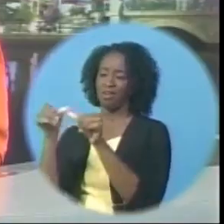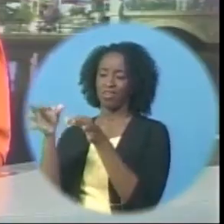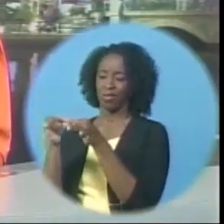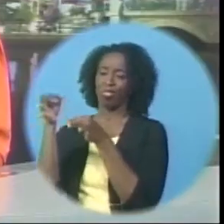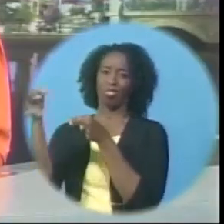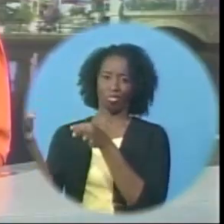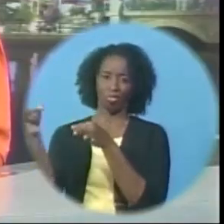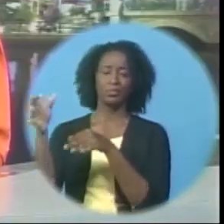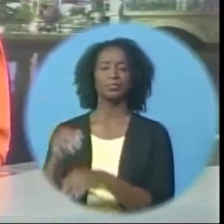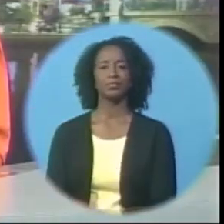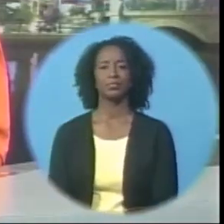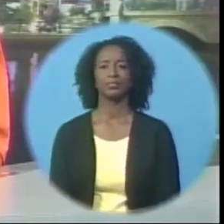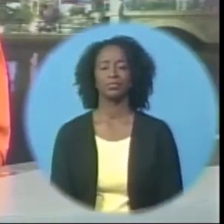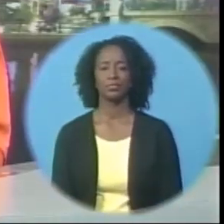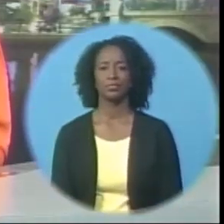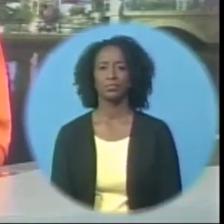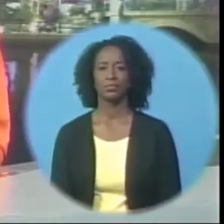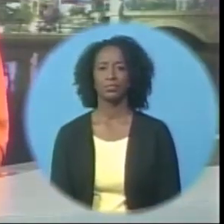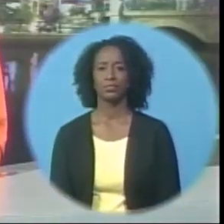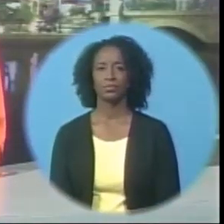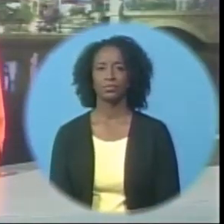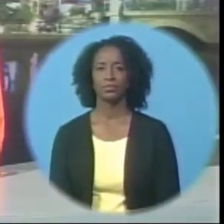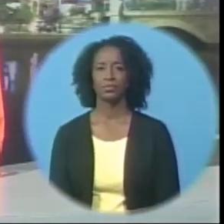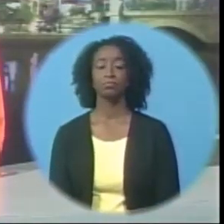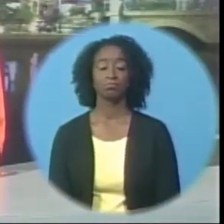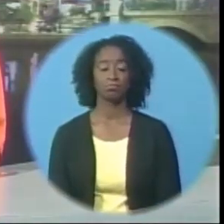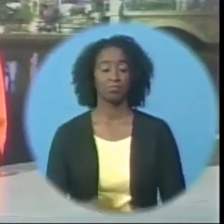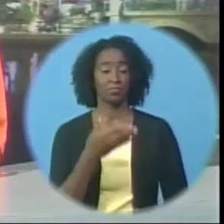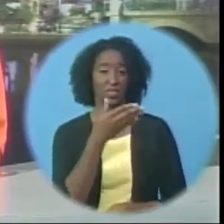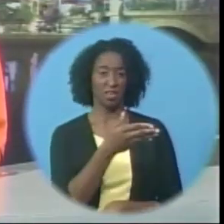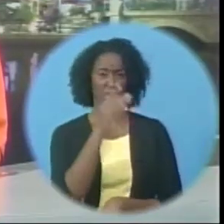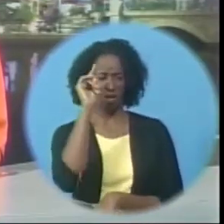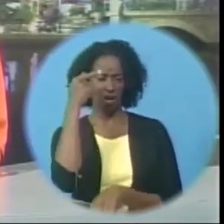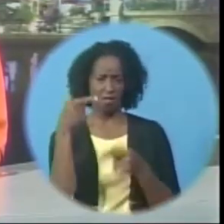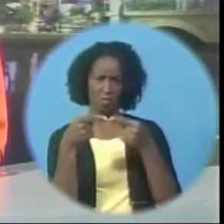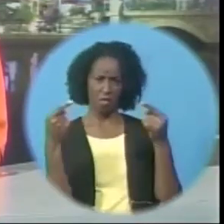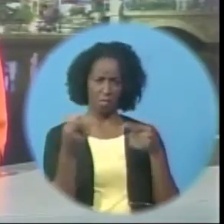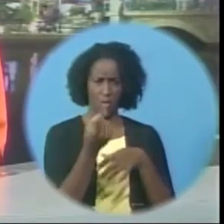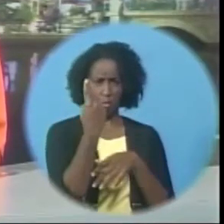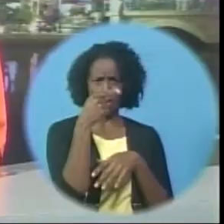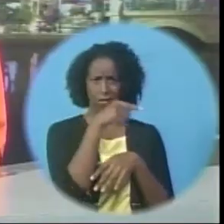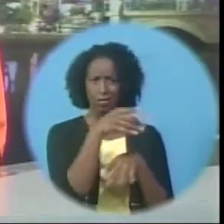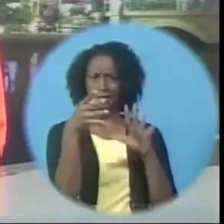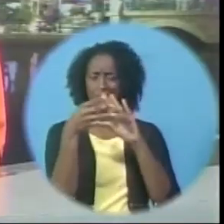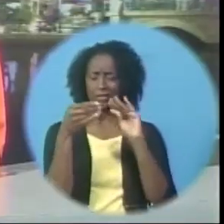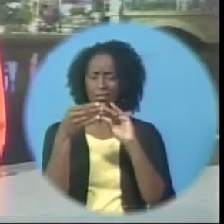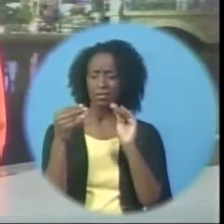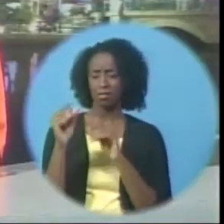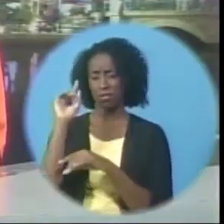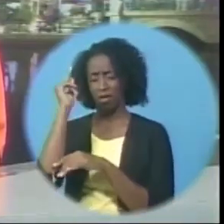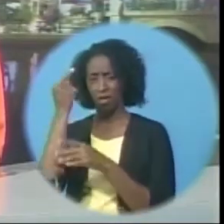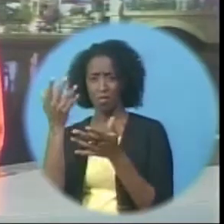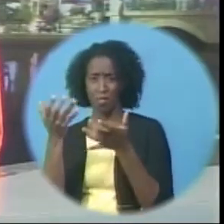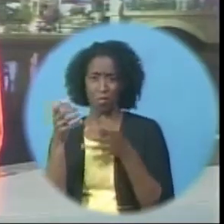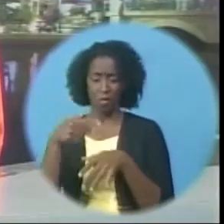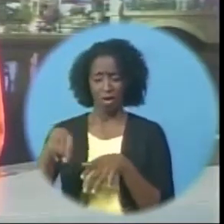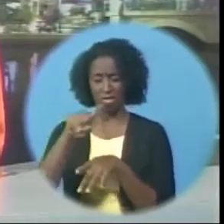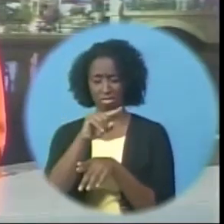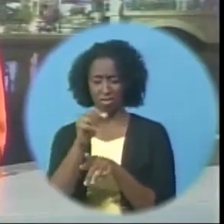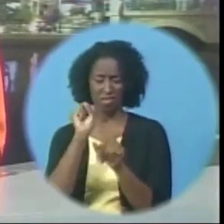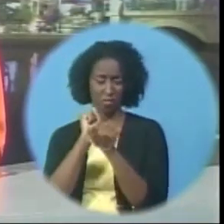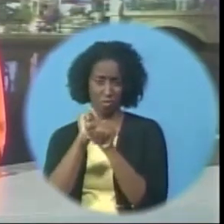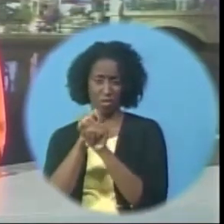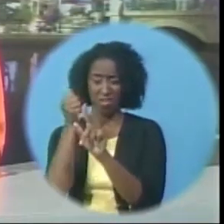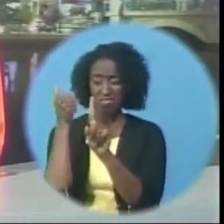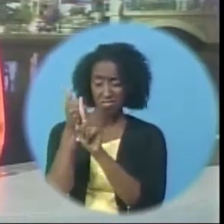on the program. insensitive government